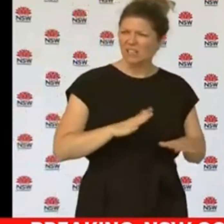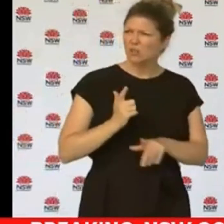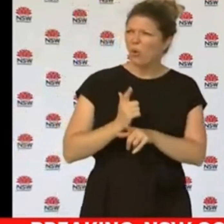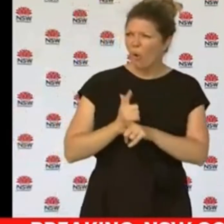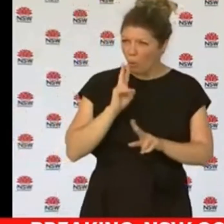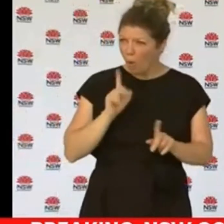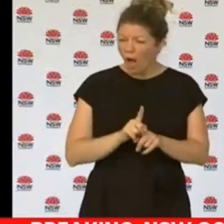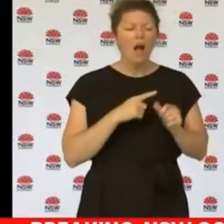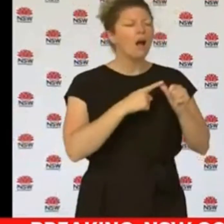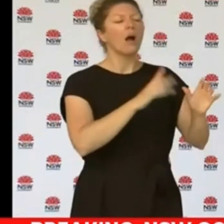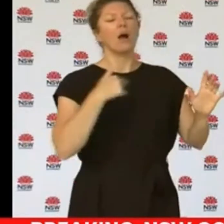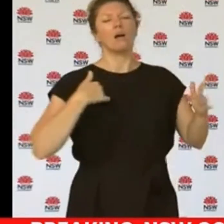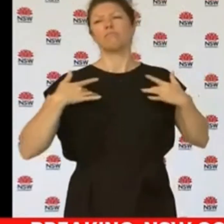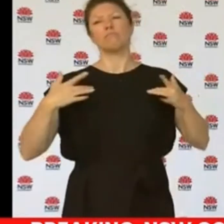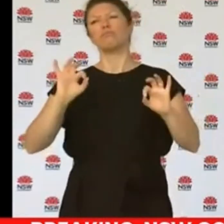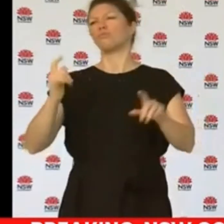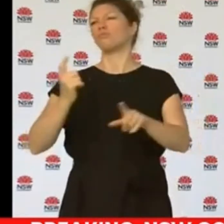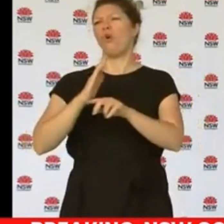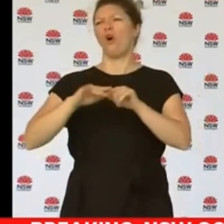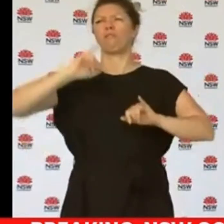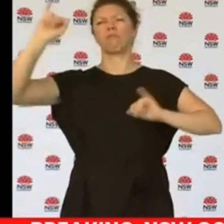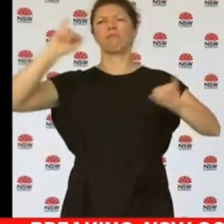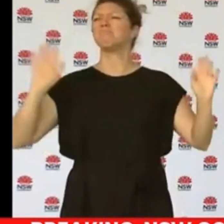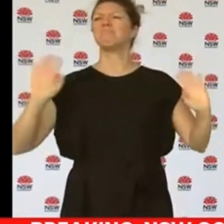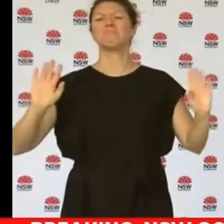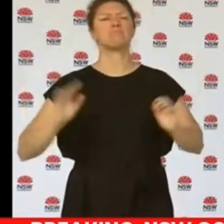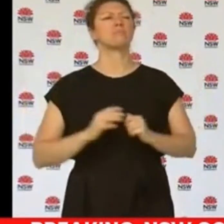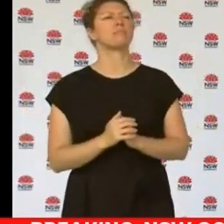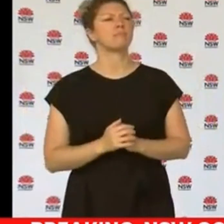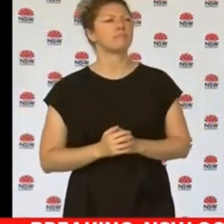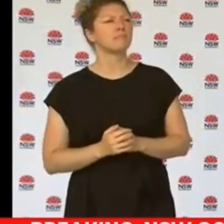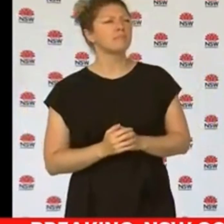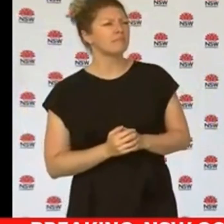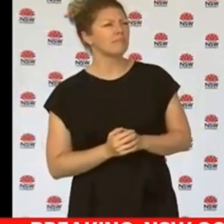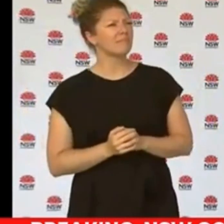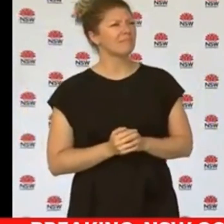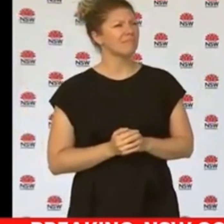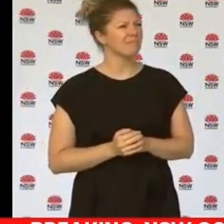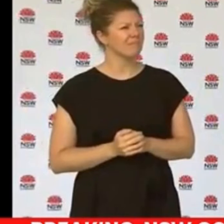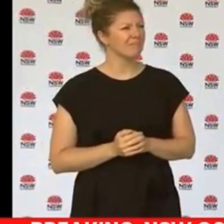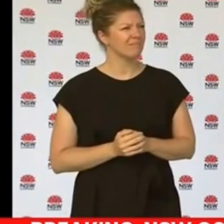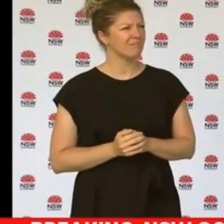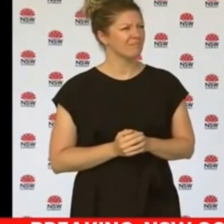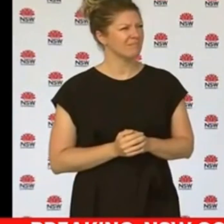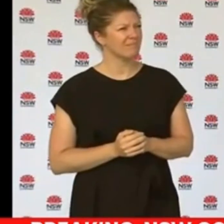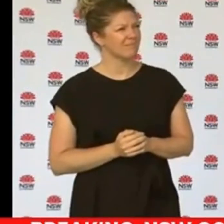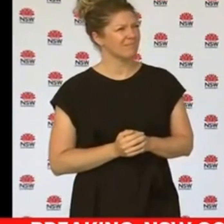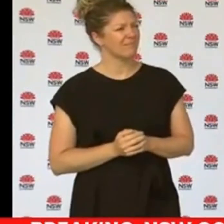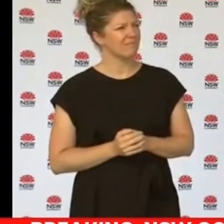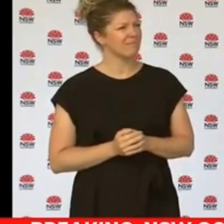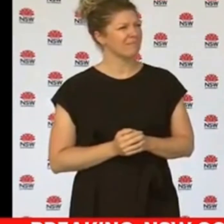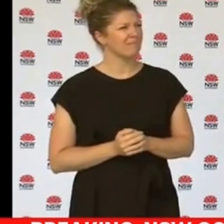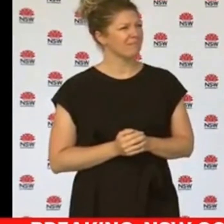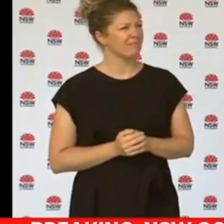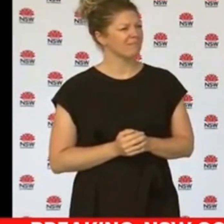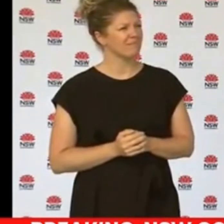major decisions are made. About the northern beaches and this whole process, I'm sorry, but how can it be the states